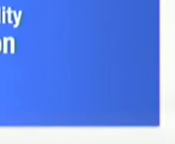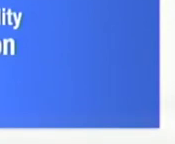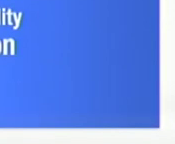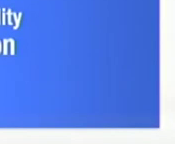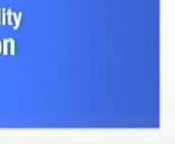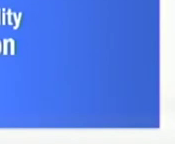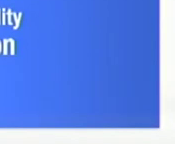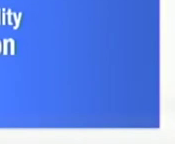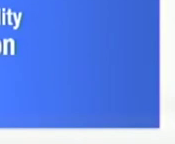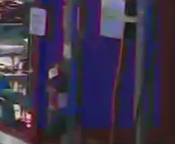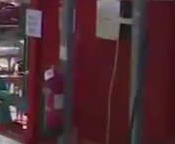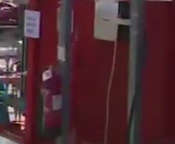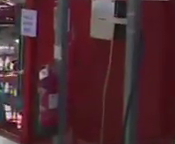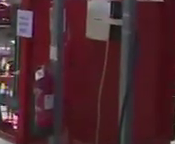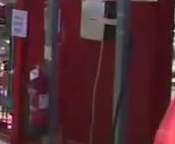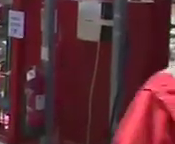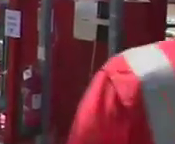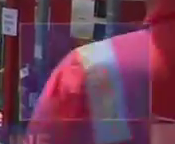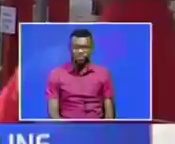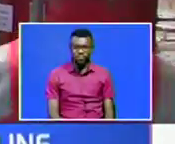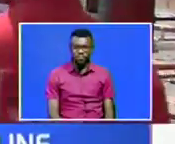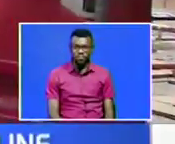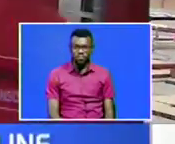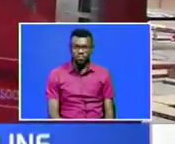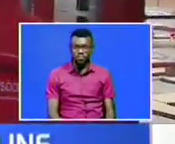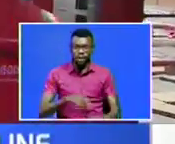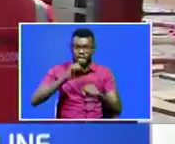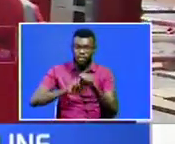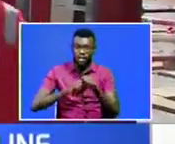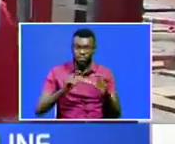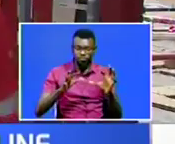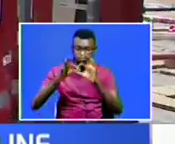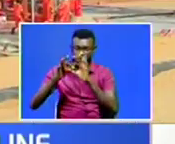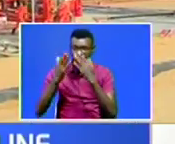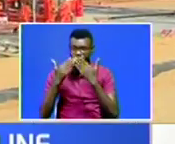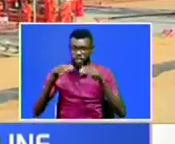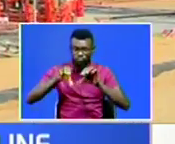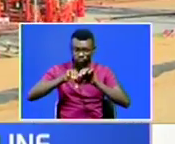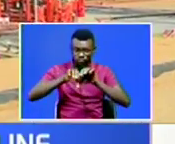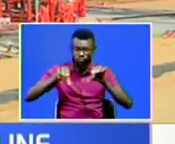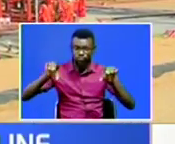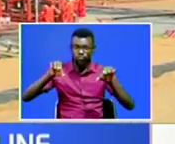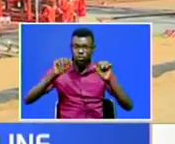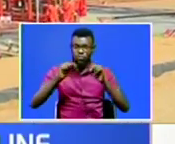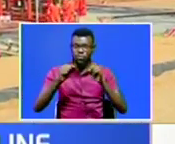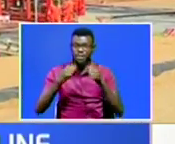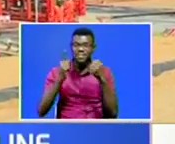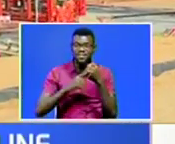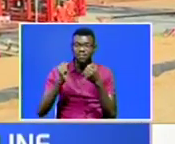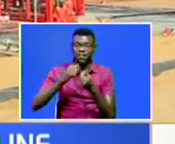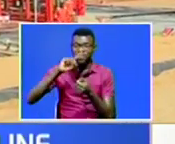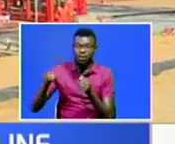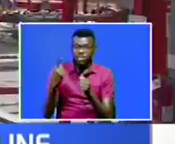for the waxy nature of the oil. Once installed, the line will have the capacity to pump